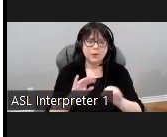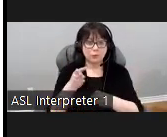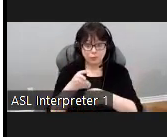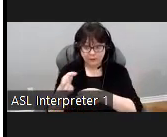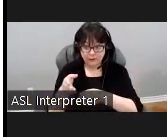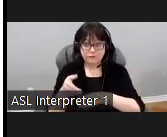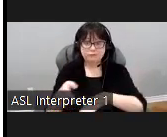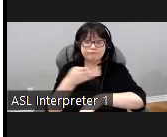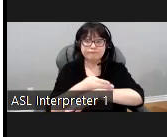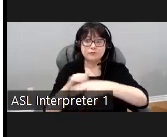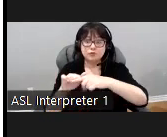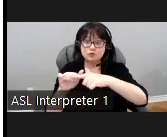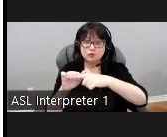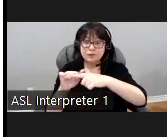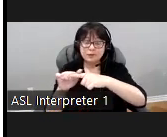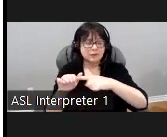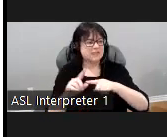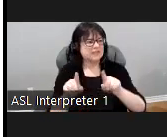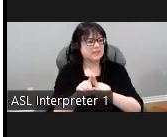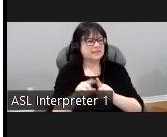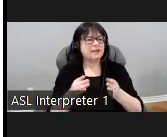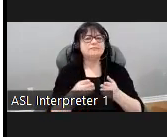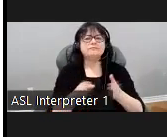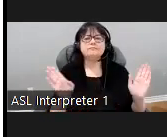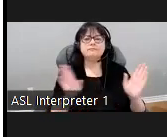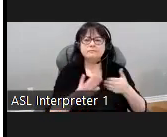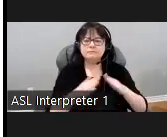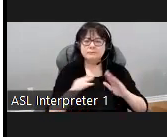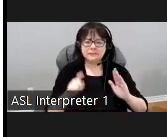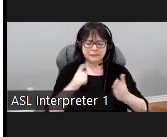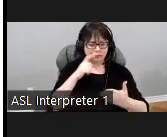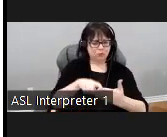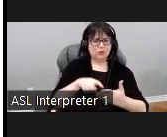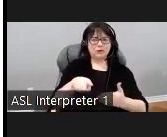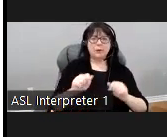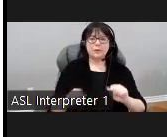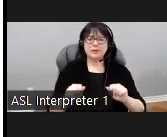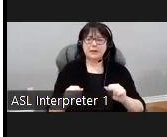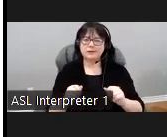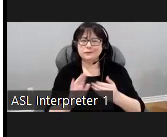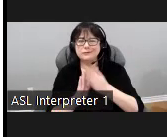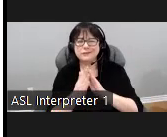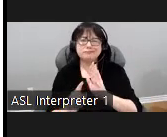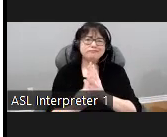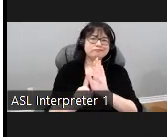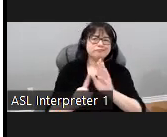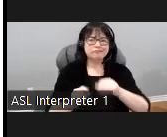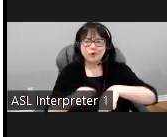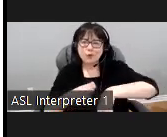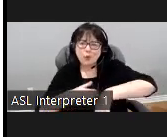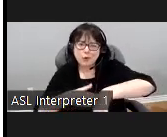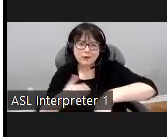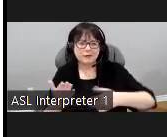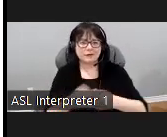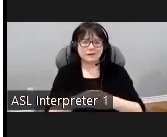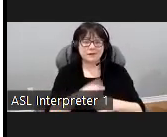recognize warning signs, because it is preventable. Because in most of the cases, we see there are risk